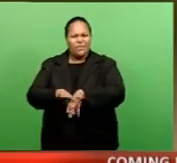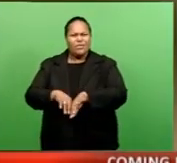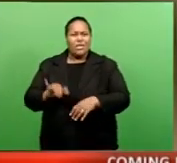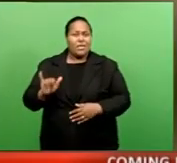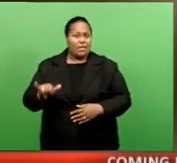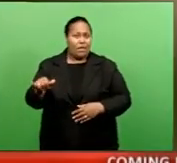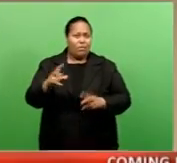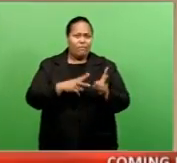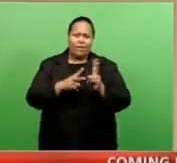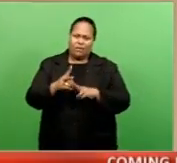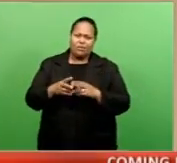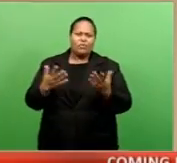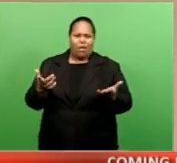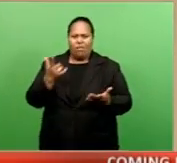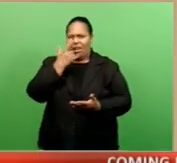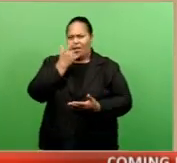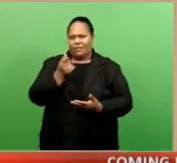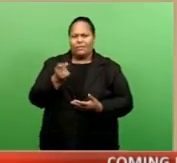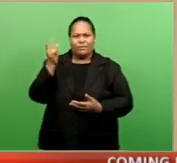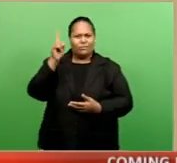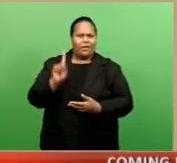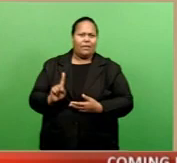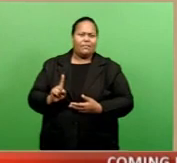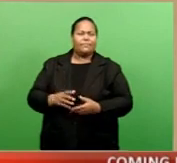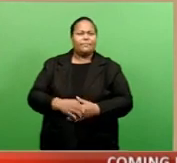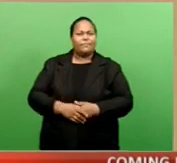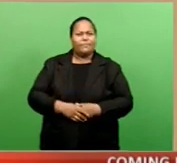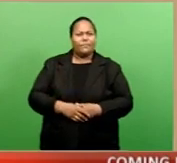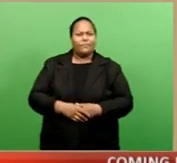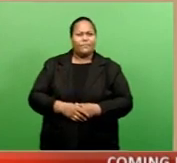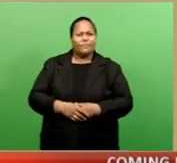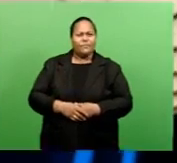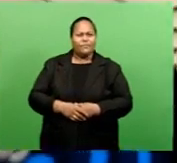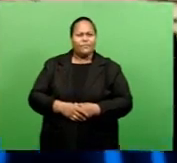villagers count their lucky stars. That's after the break.